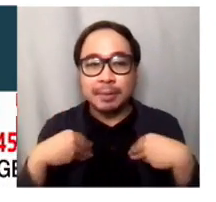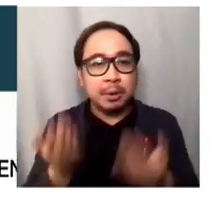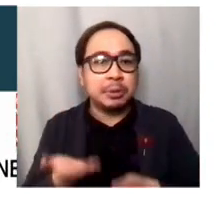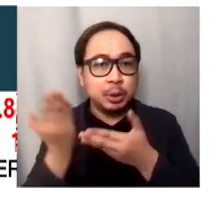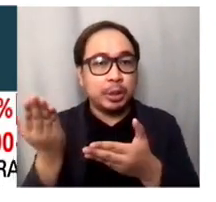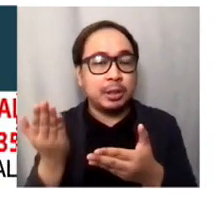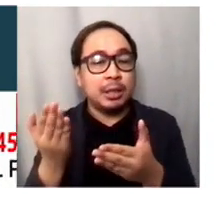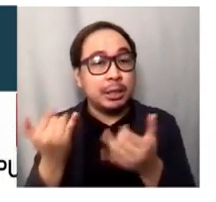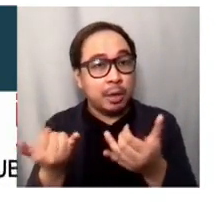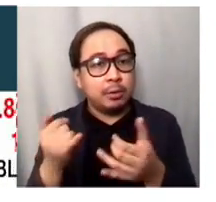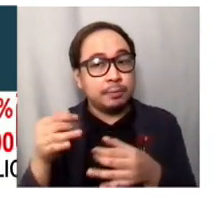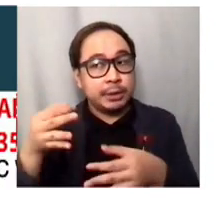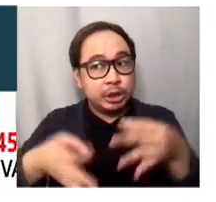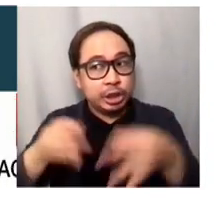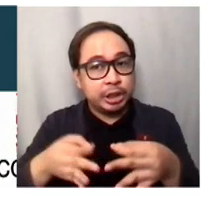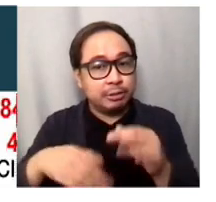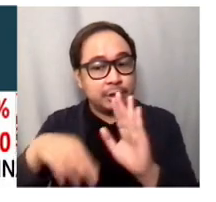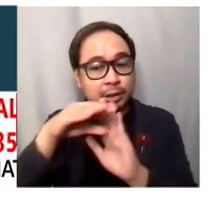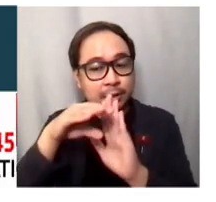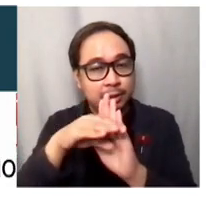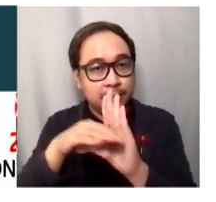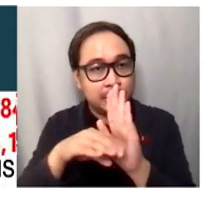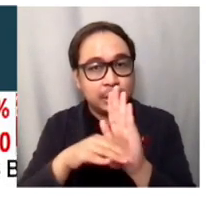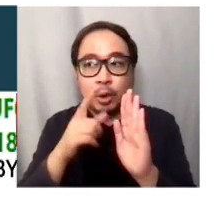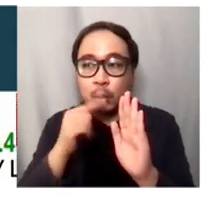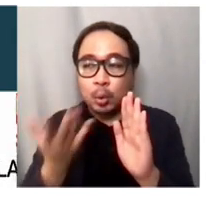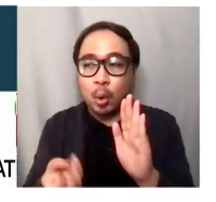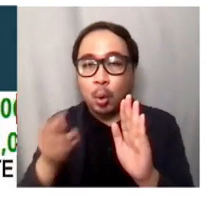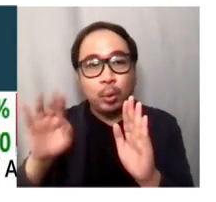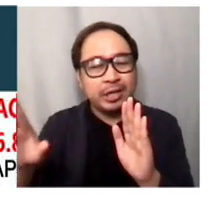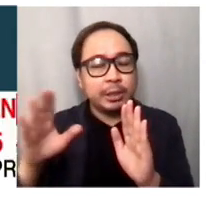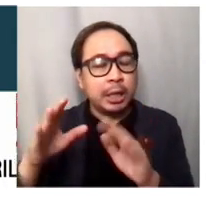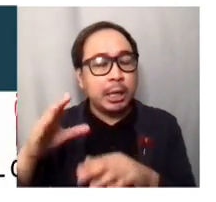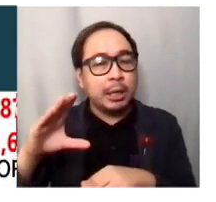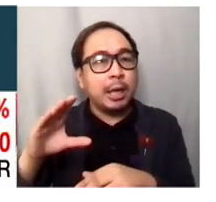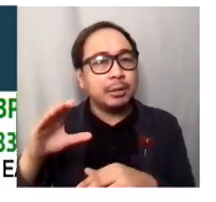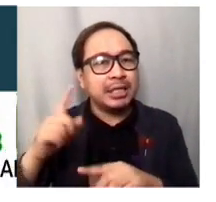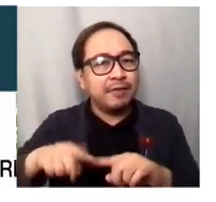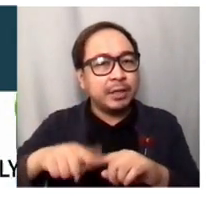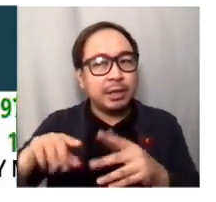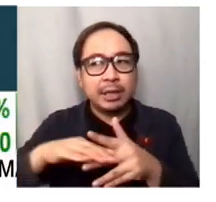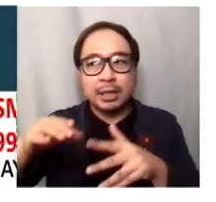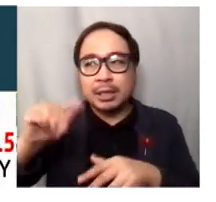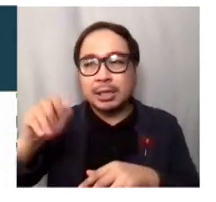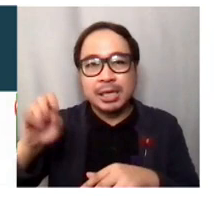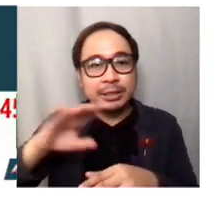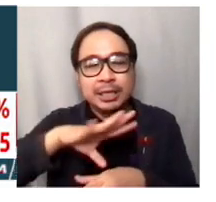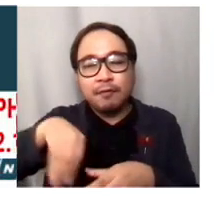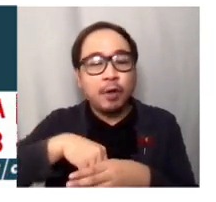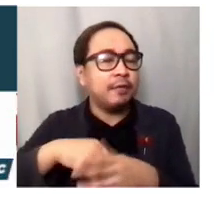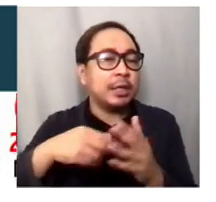that the judges inventory all these cases pending before them involving attacks or killing of lawyers,